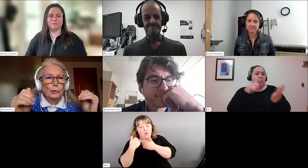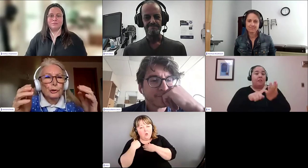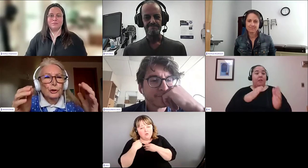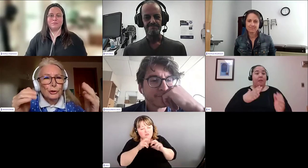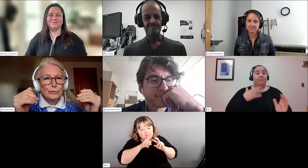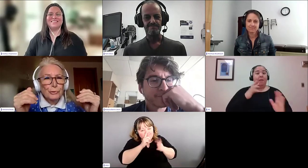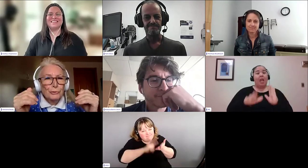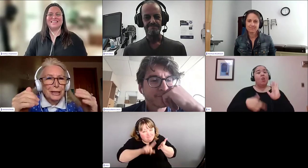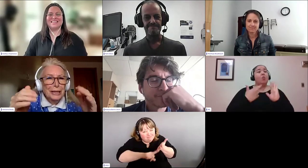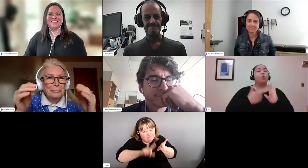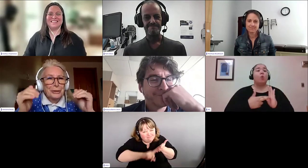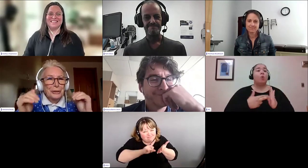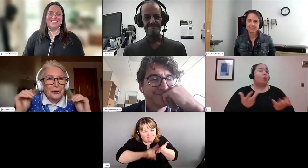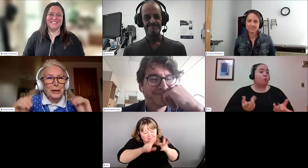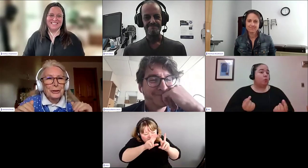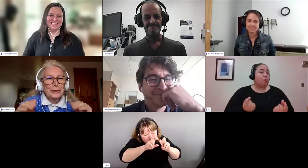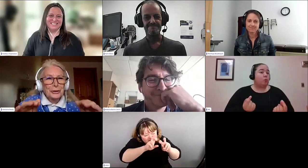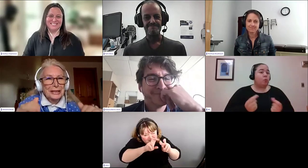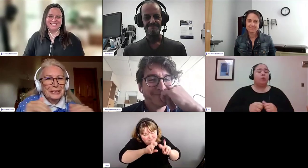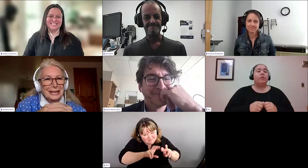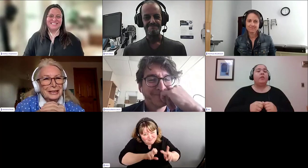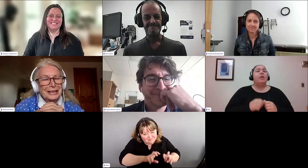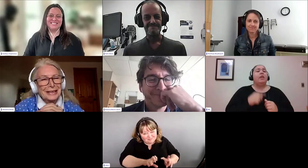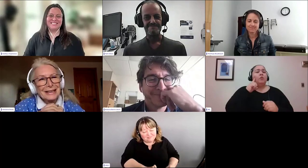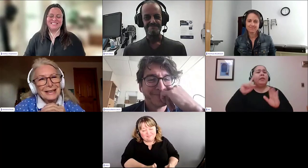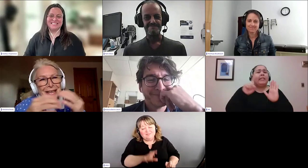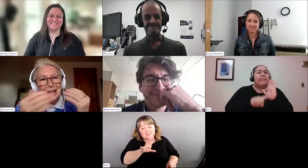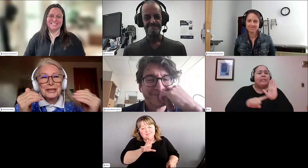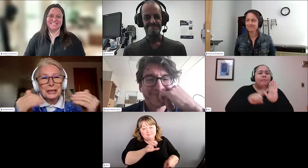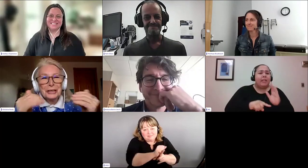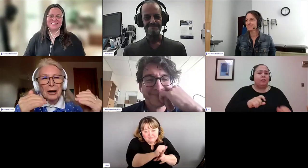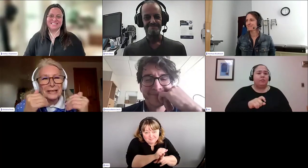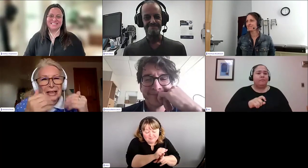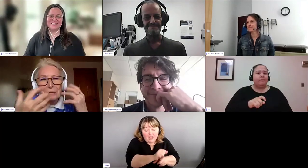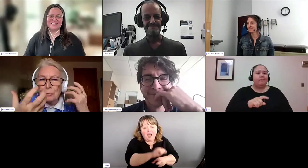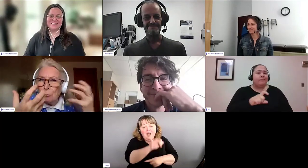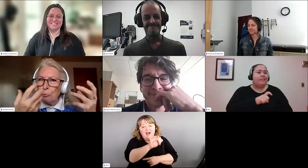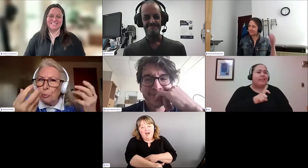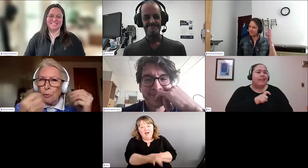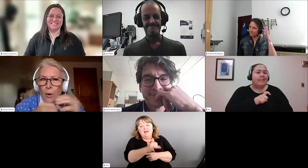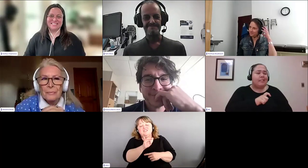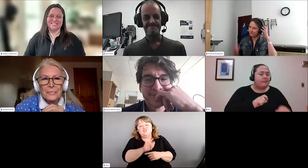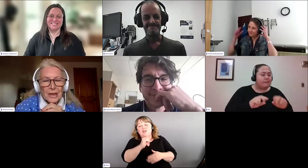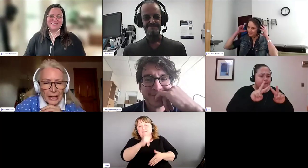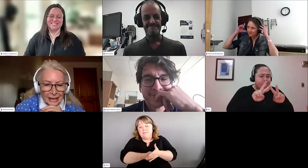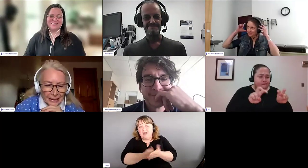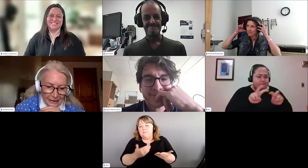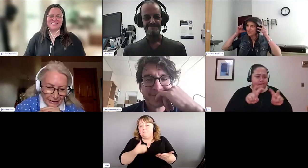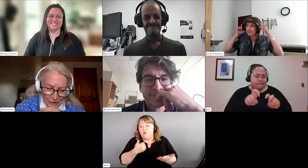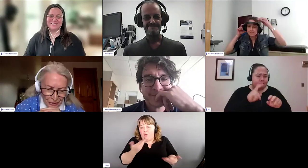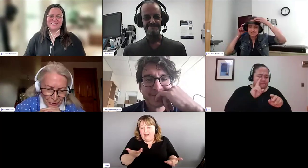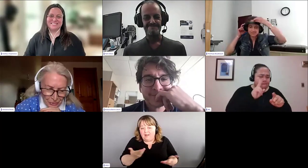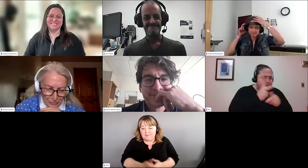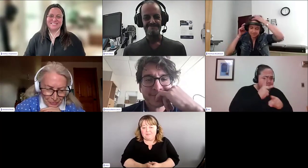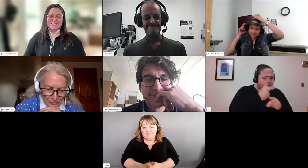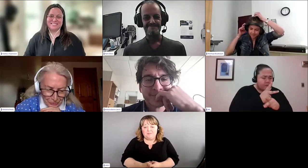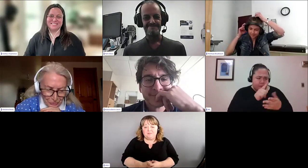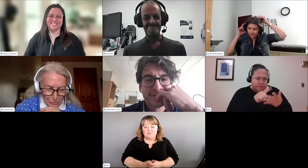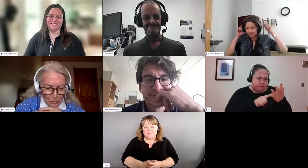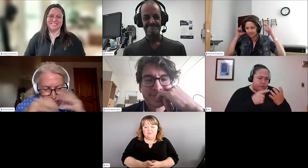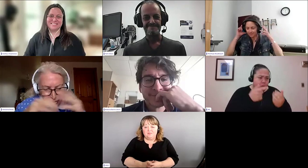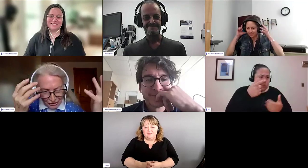little bit to be the Inspector Clouseau, if you like, and to detect what is missing,